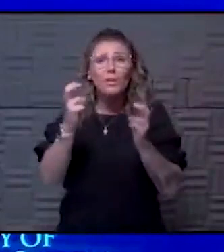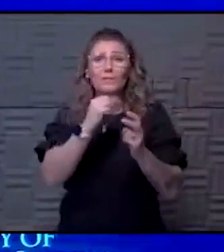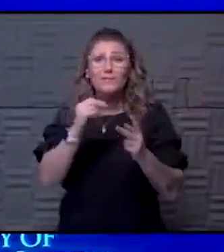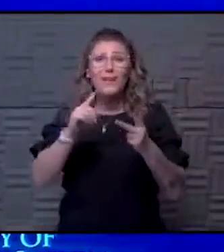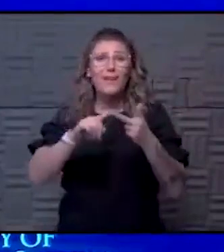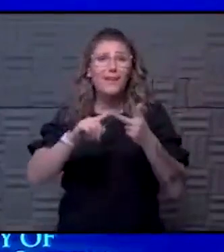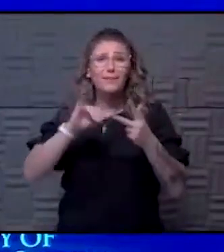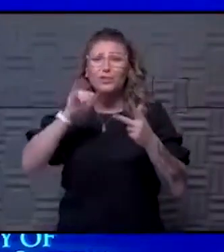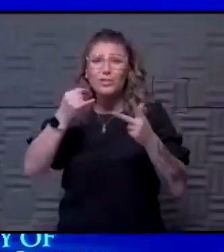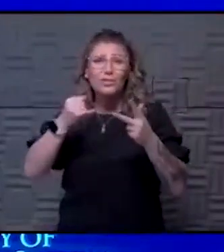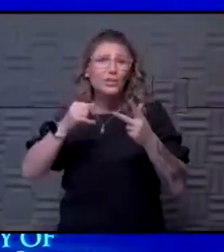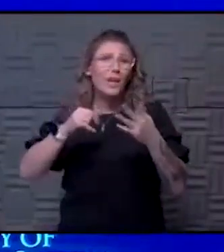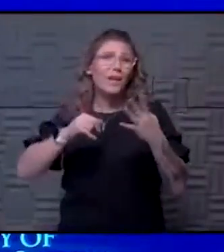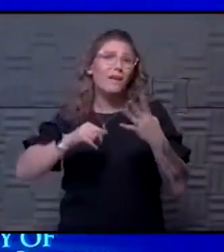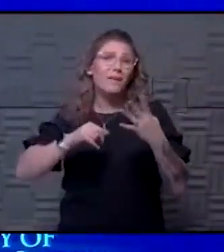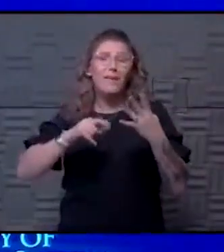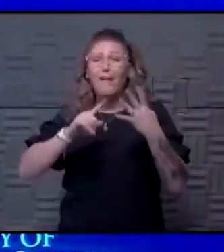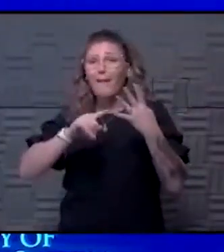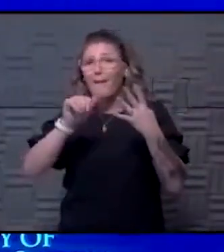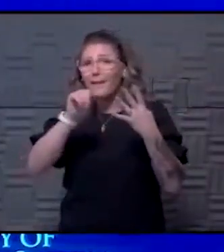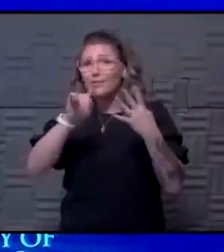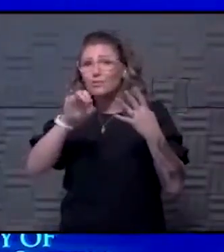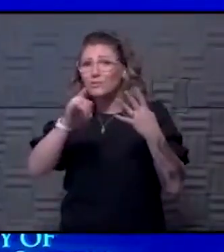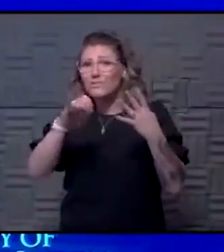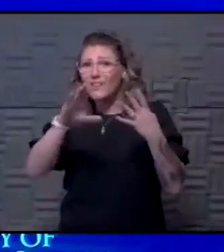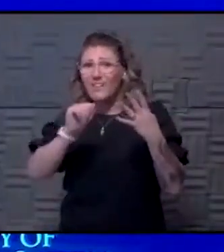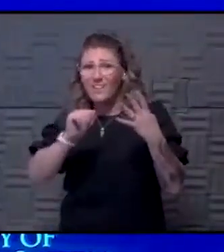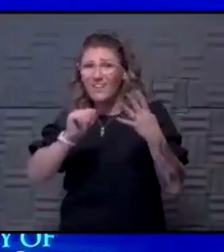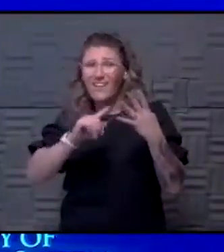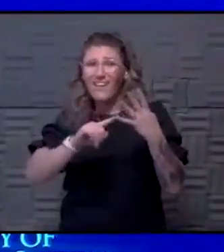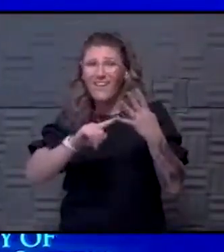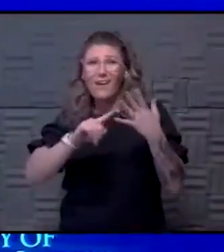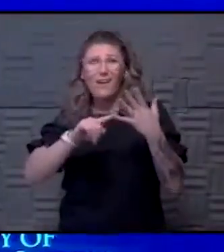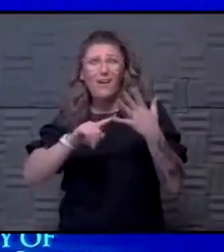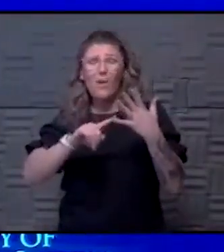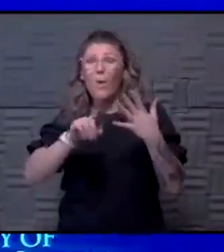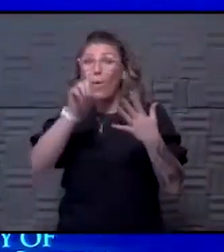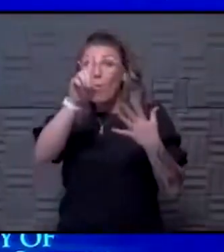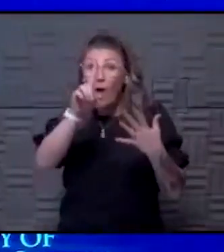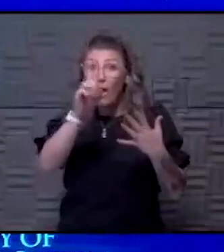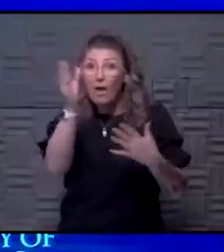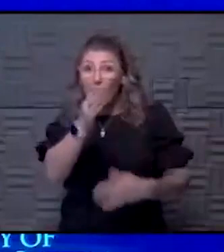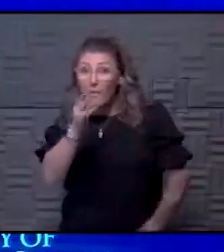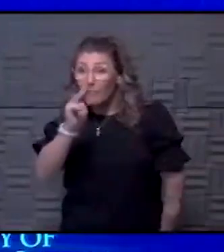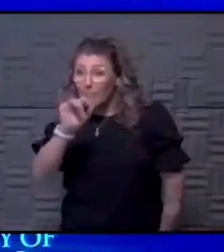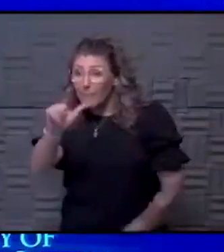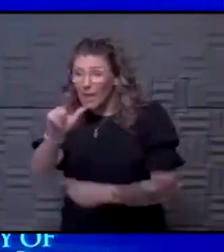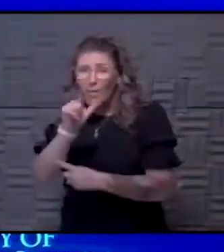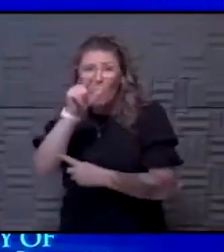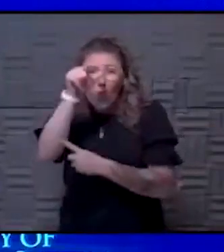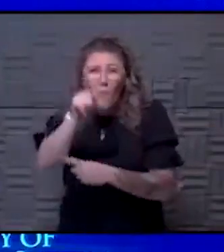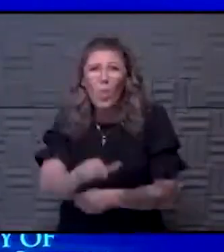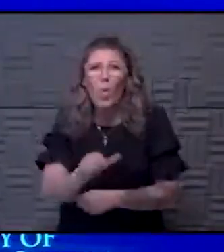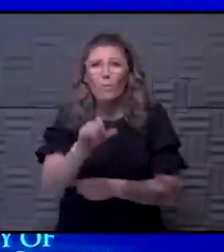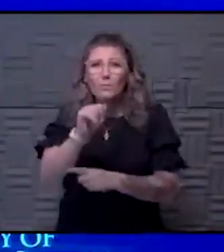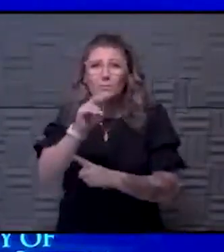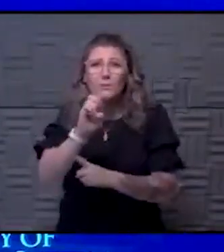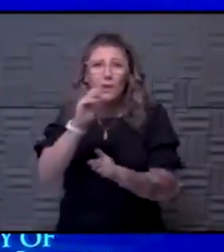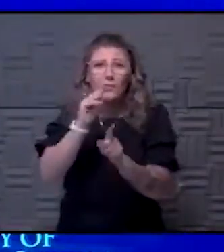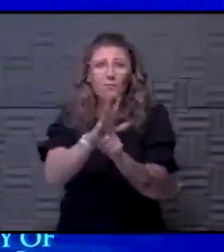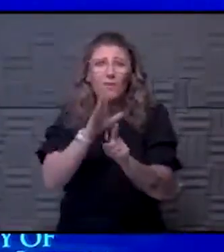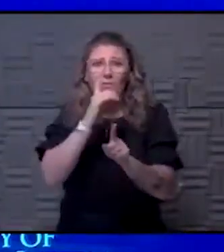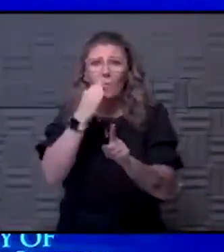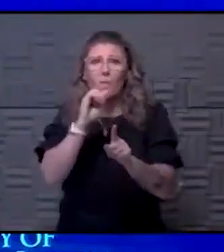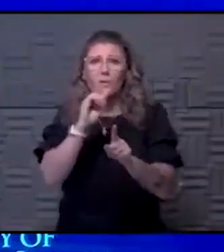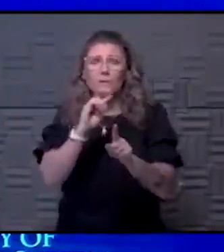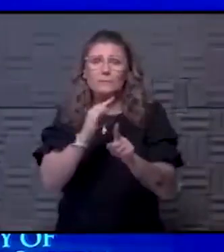and the AstraZeneca one, again, 1 in a million is an incredibly low side effect profile for any kind of serious